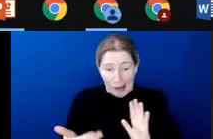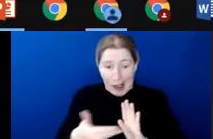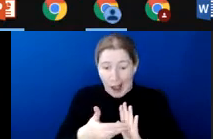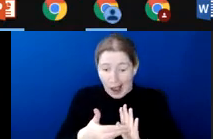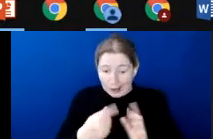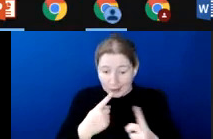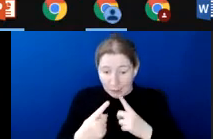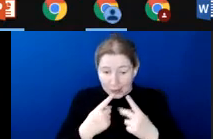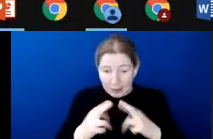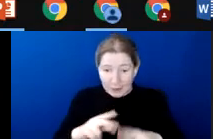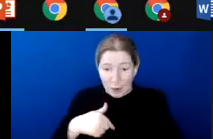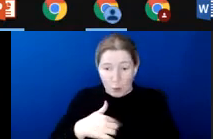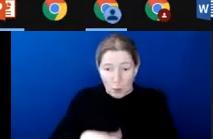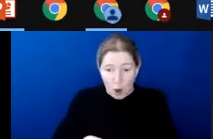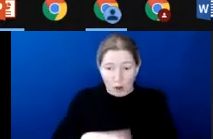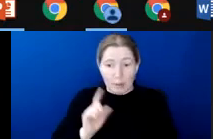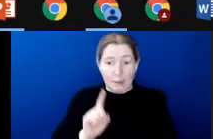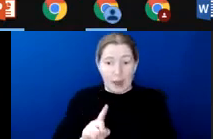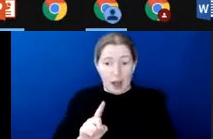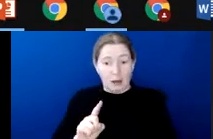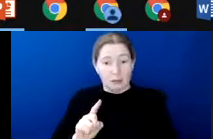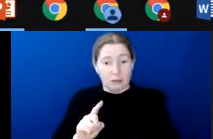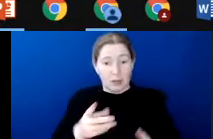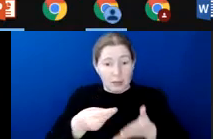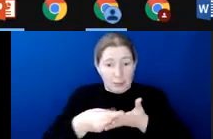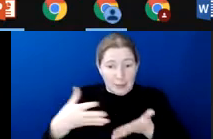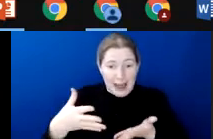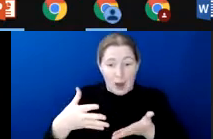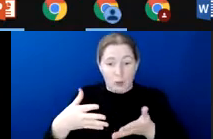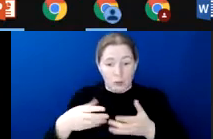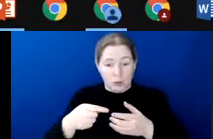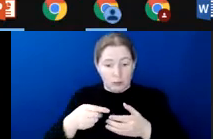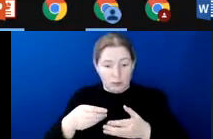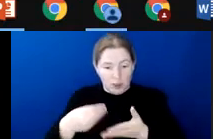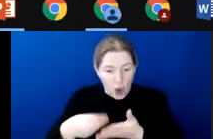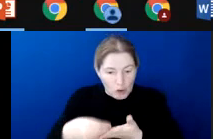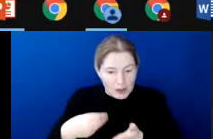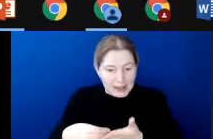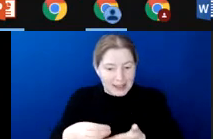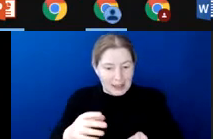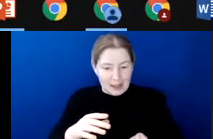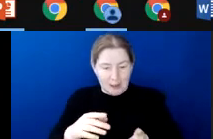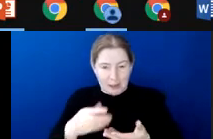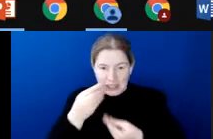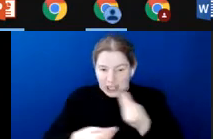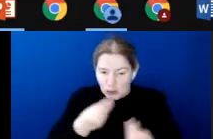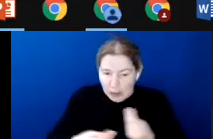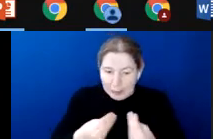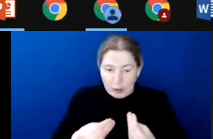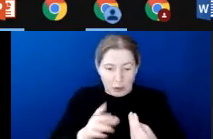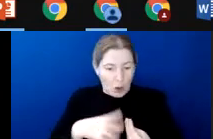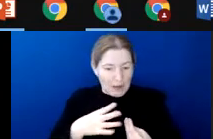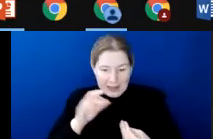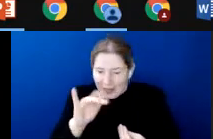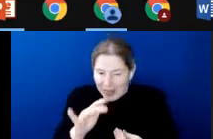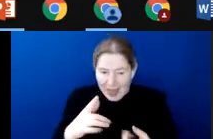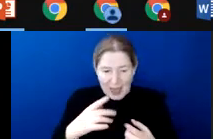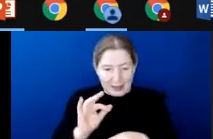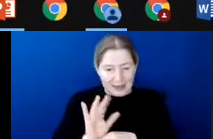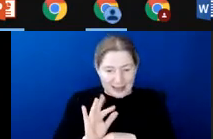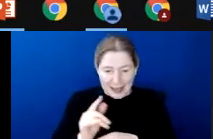if I want to, but the amount, the currency, the expense type, the description, and the date